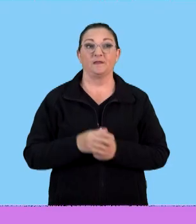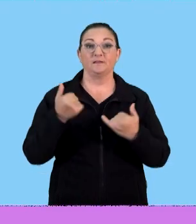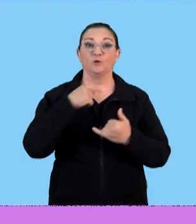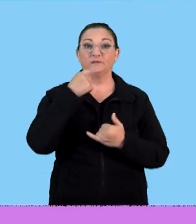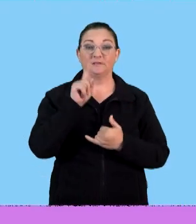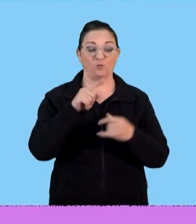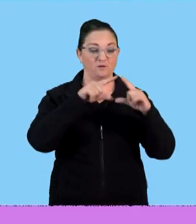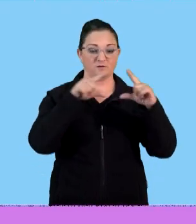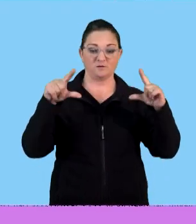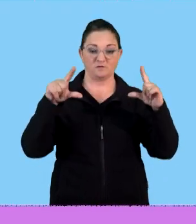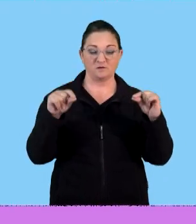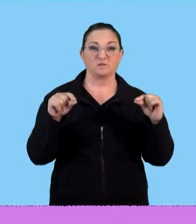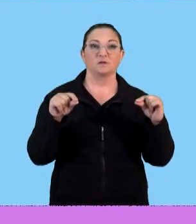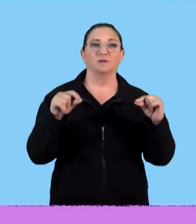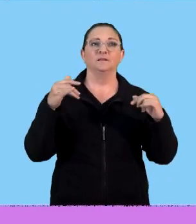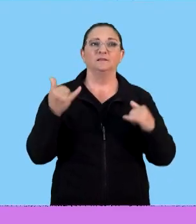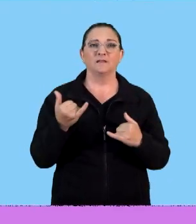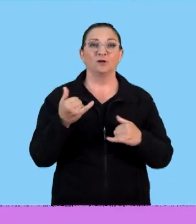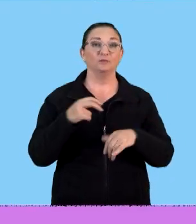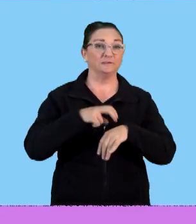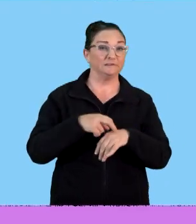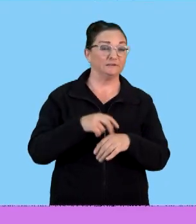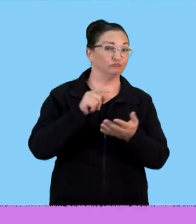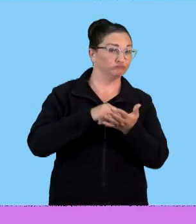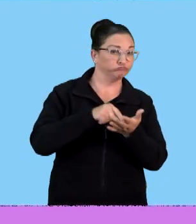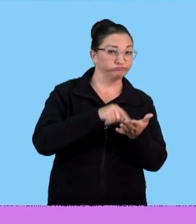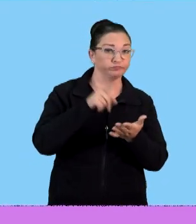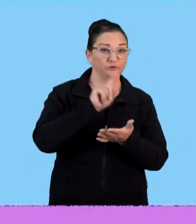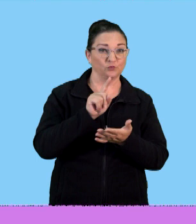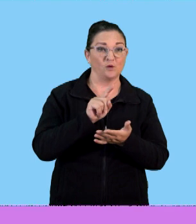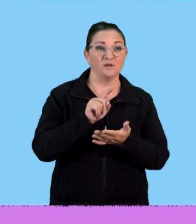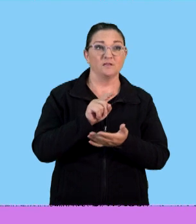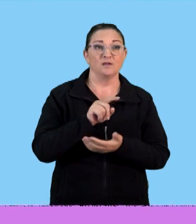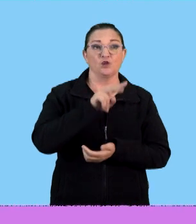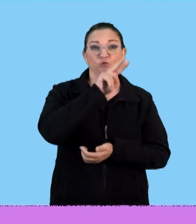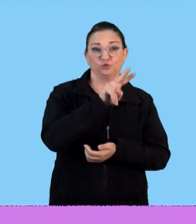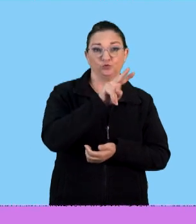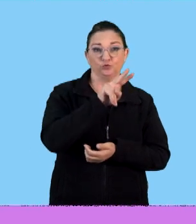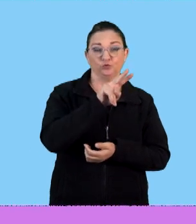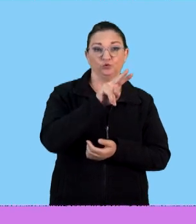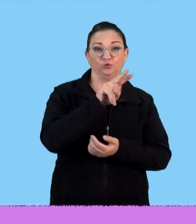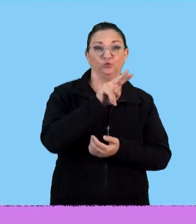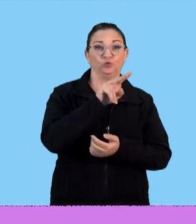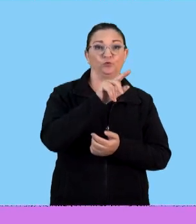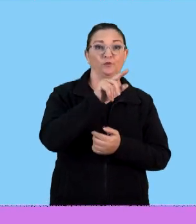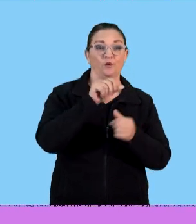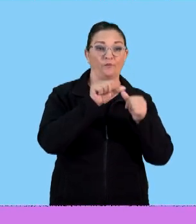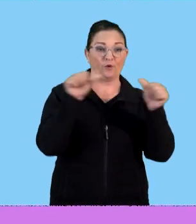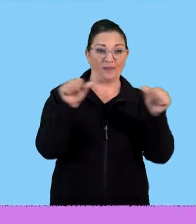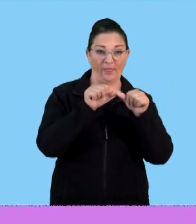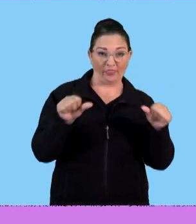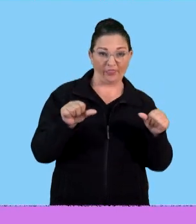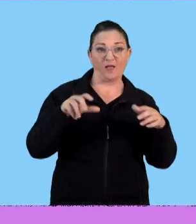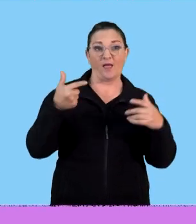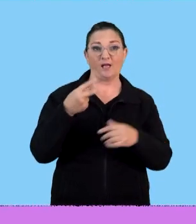that the rectangle, in order to calculate the perimeter of a rectangle, we will say then 2 times your length plus